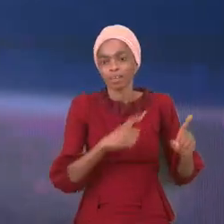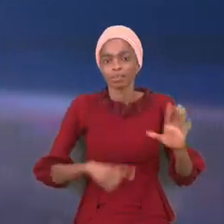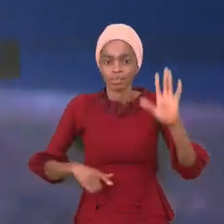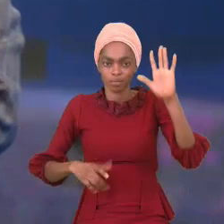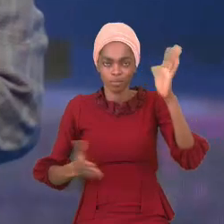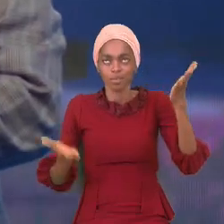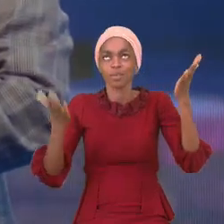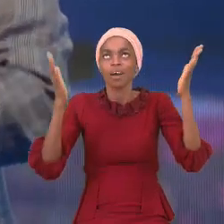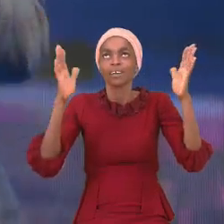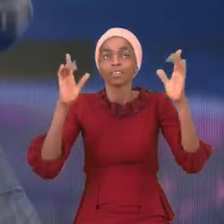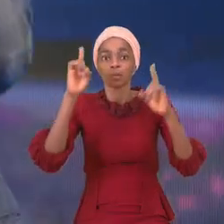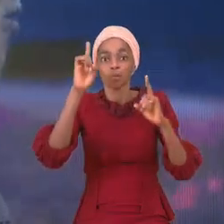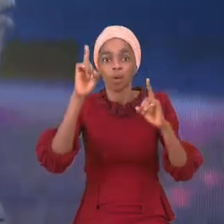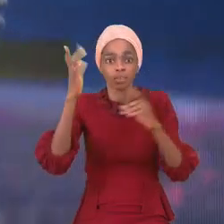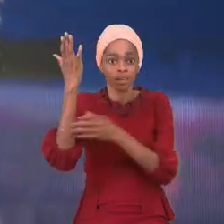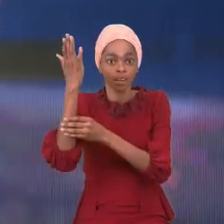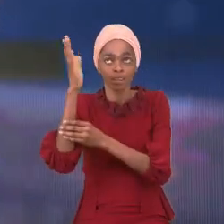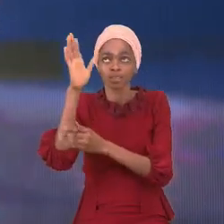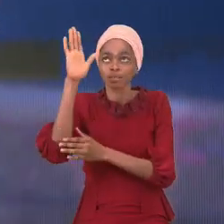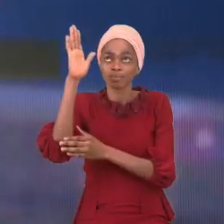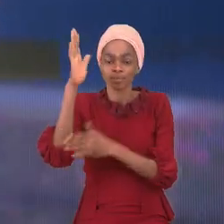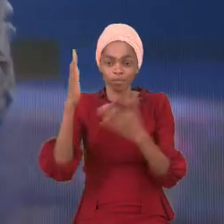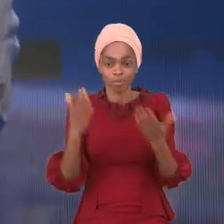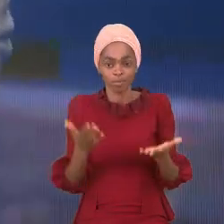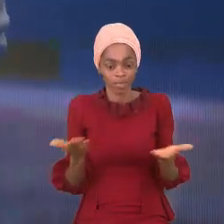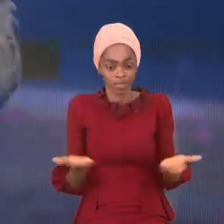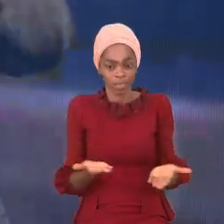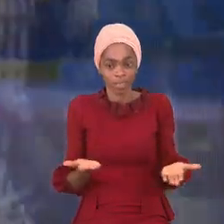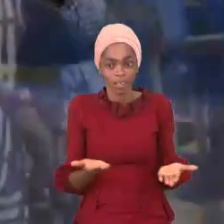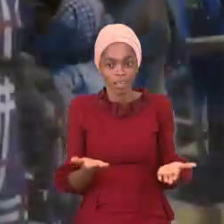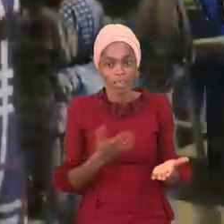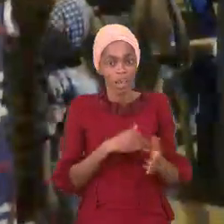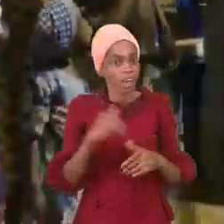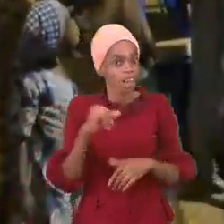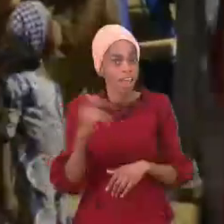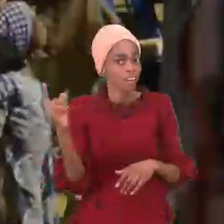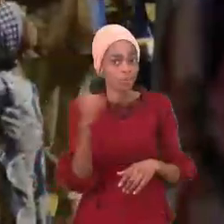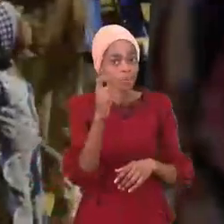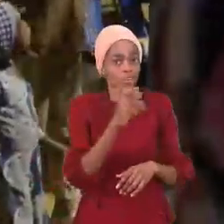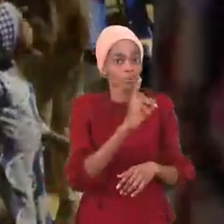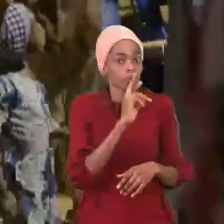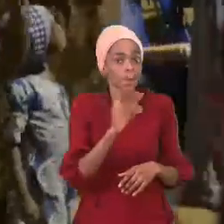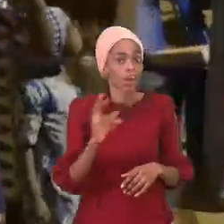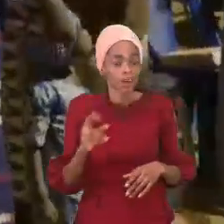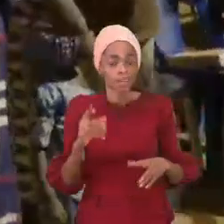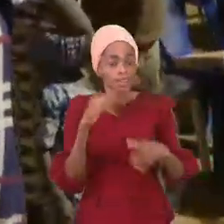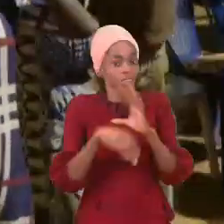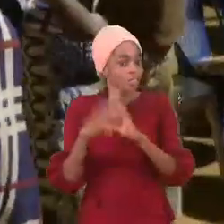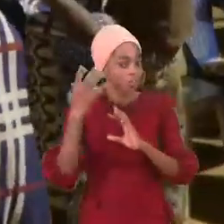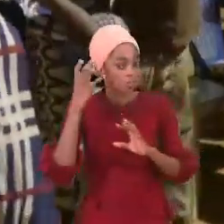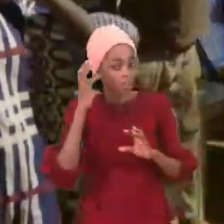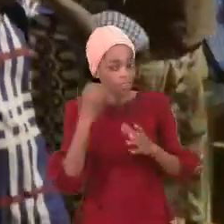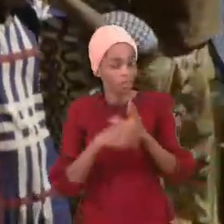the hand, one hand over here at the Alpha location and anywhere you are, over the radio, over